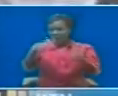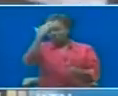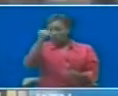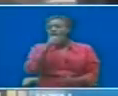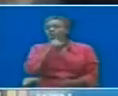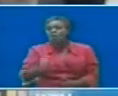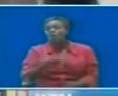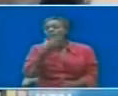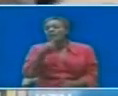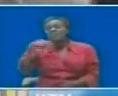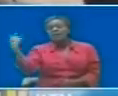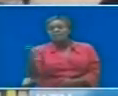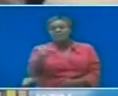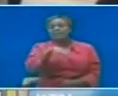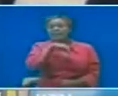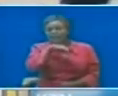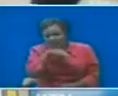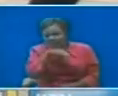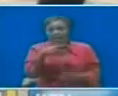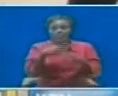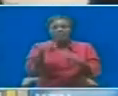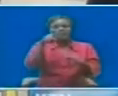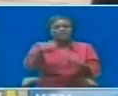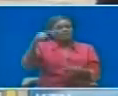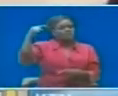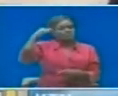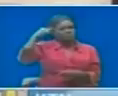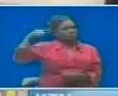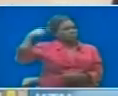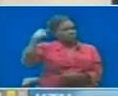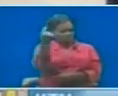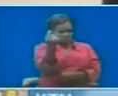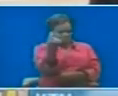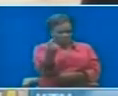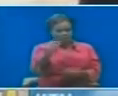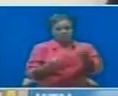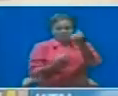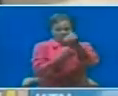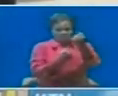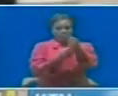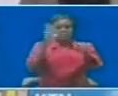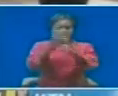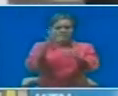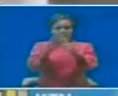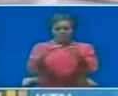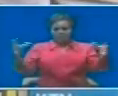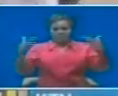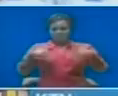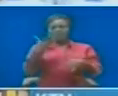old man attacked Raila, but he was released on grounds of being mentally ill, a case supported by a number of local